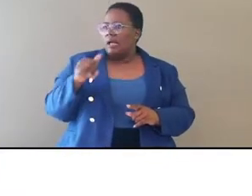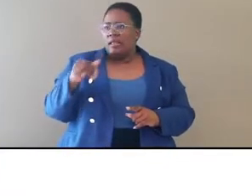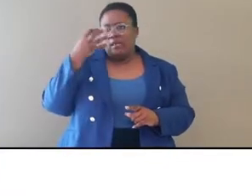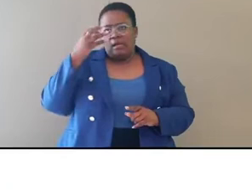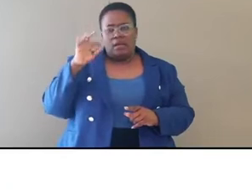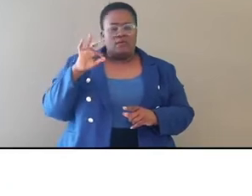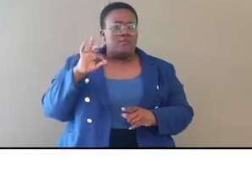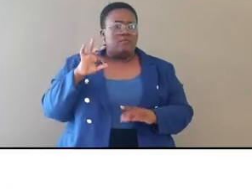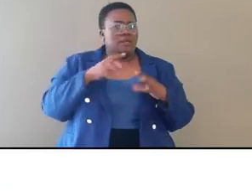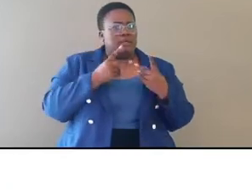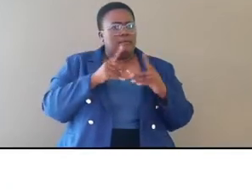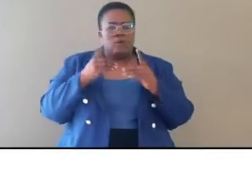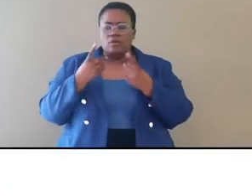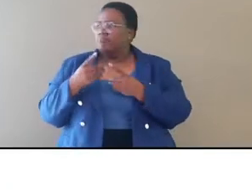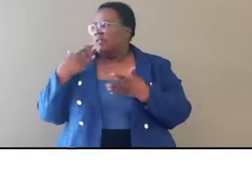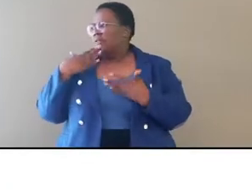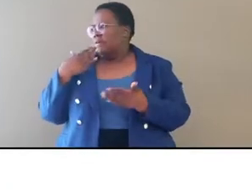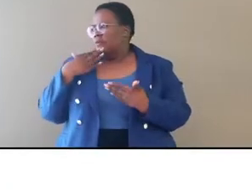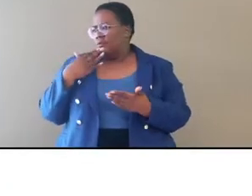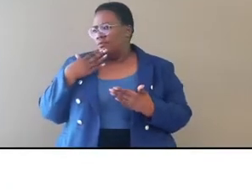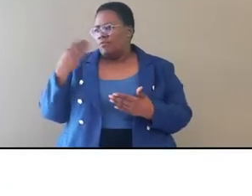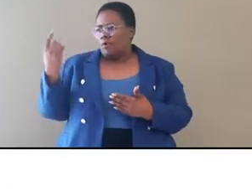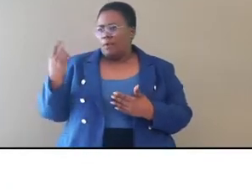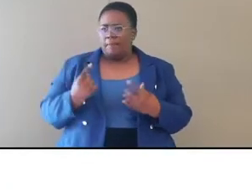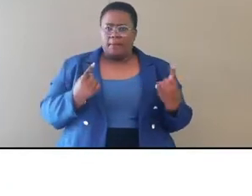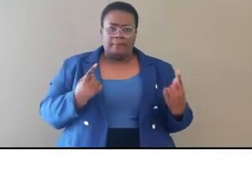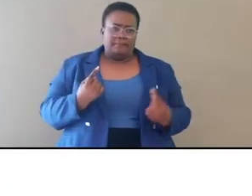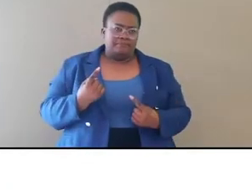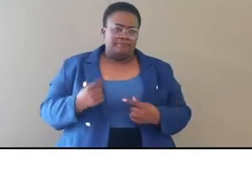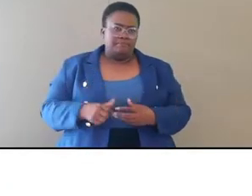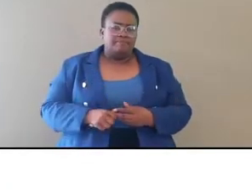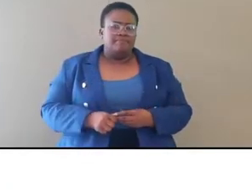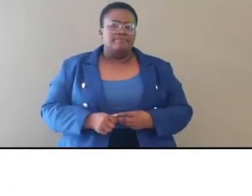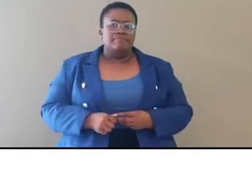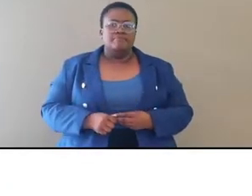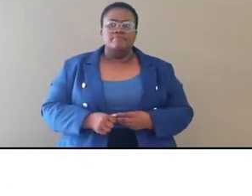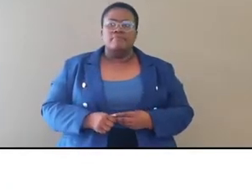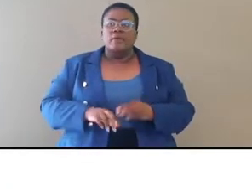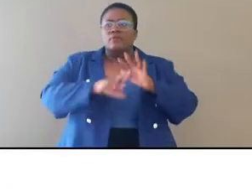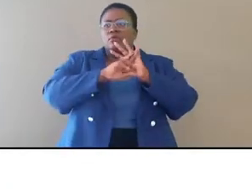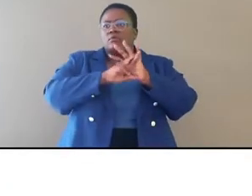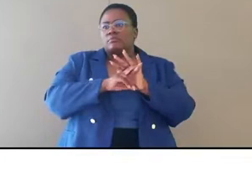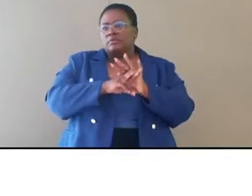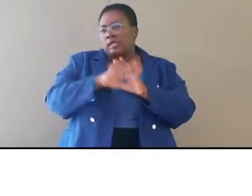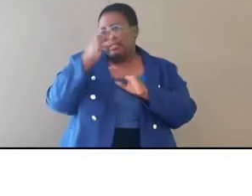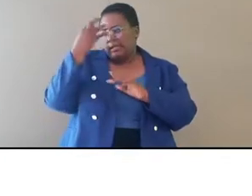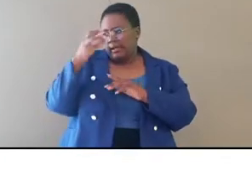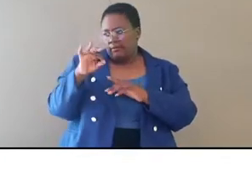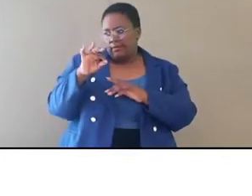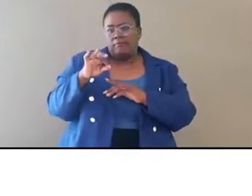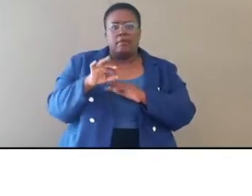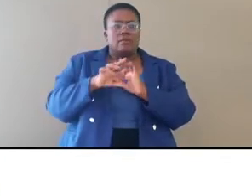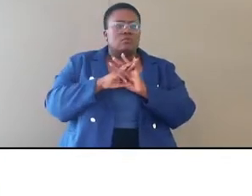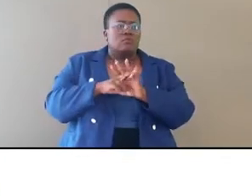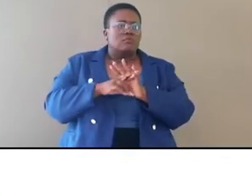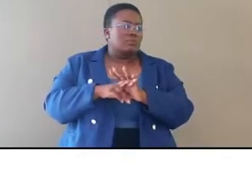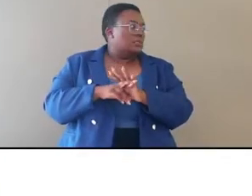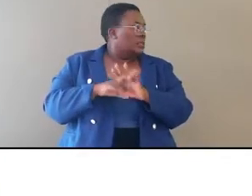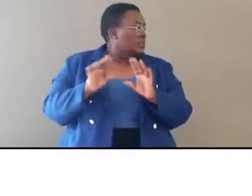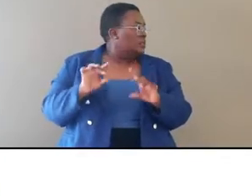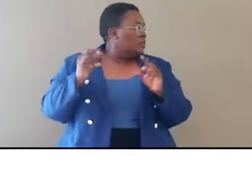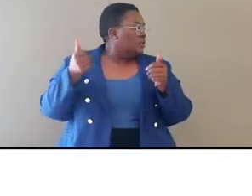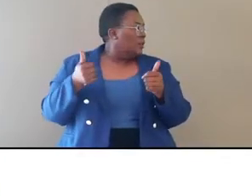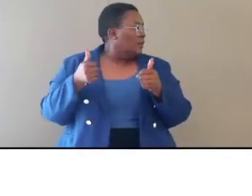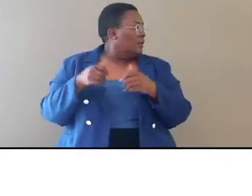departments, Mastura, thank you, you know, for coming and, you know, representing government and representing it so well.